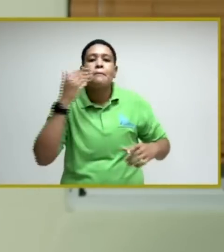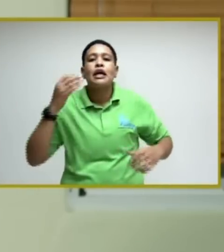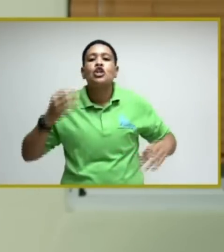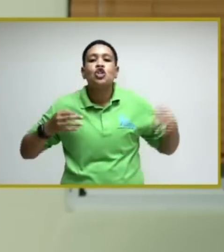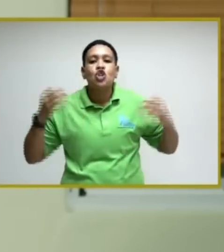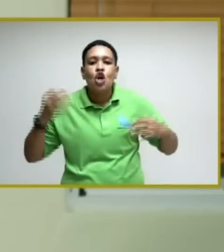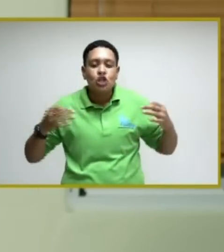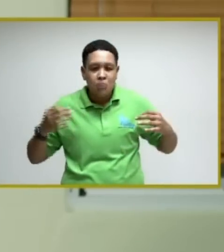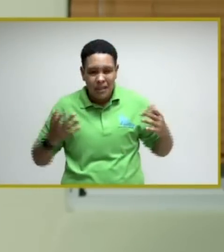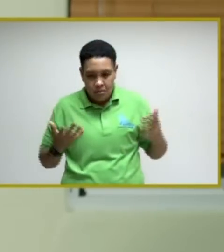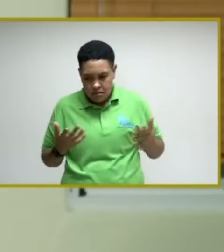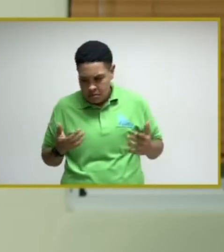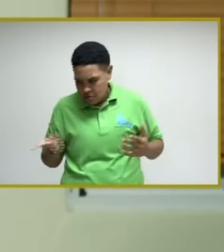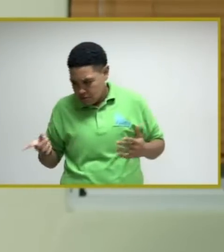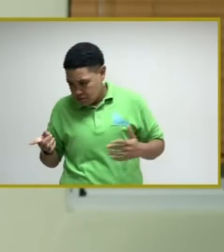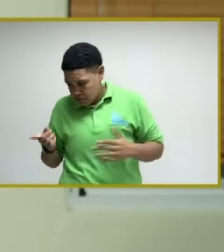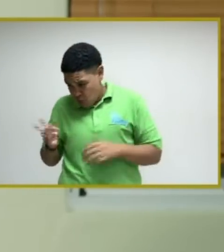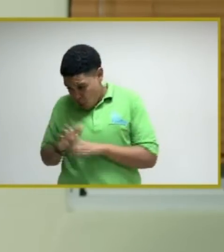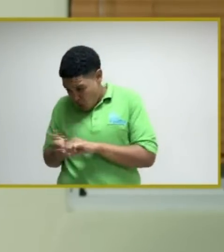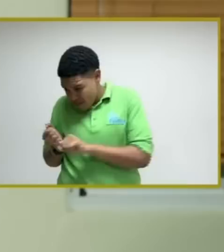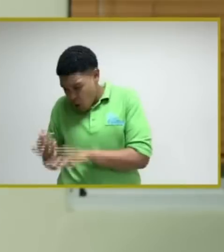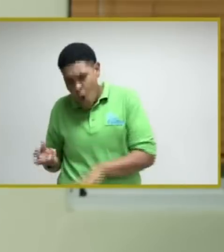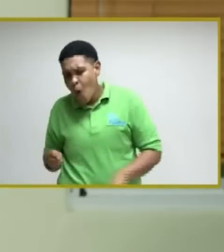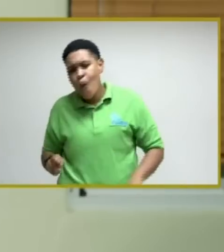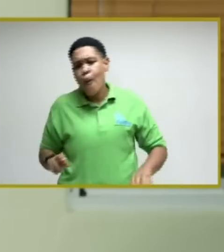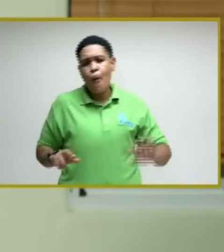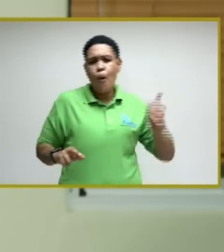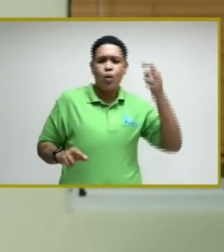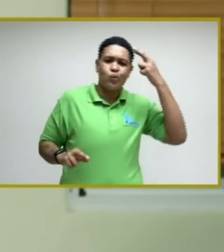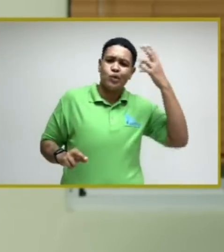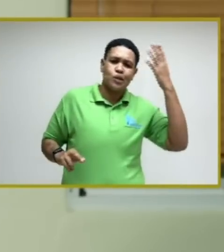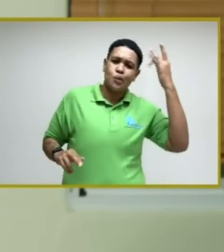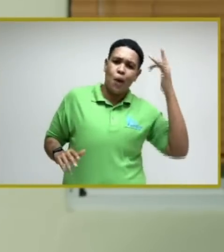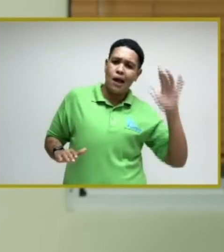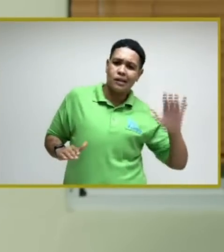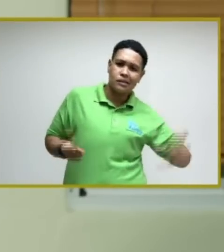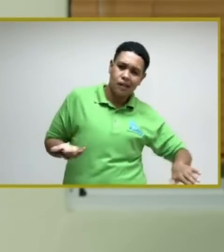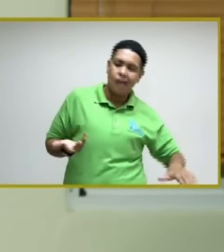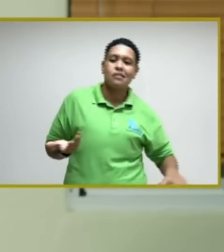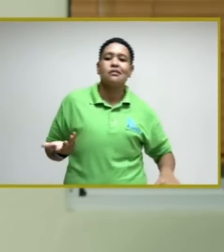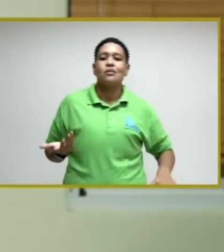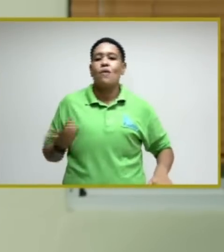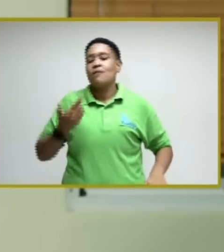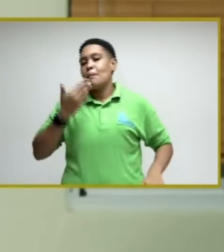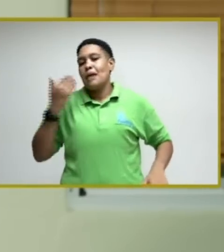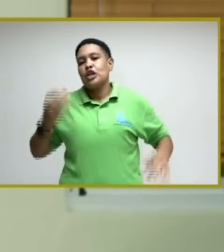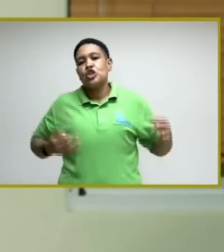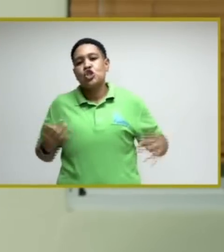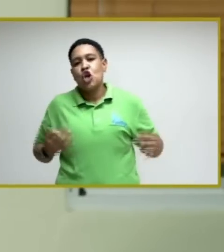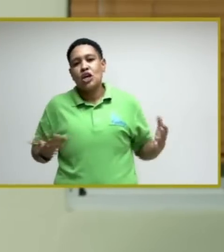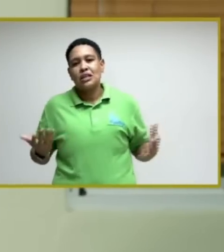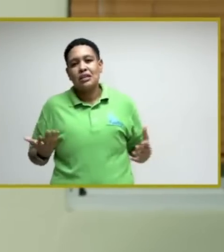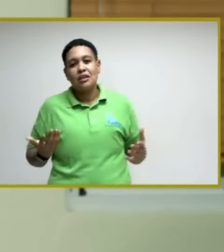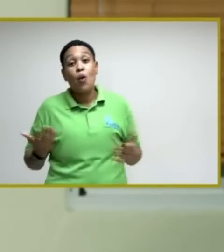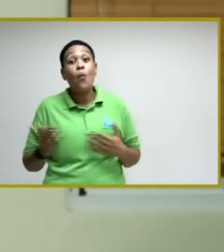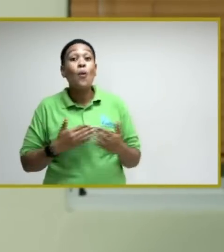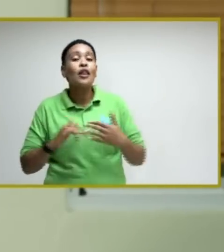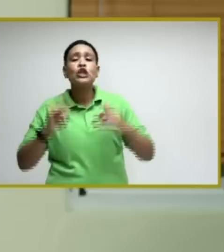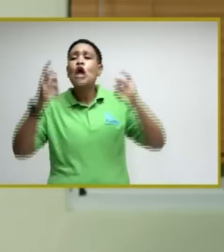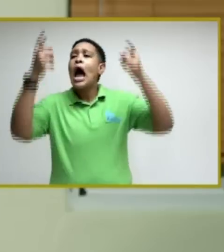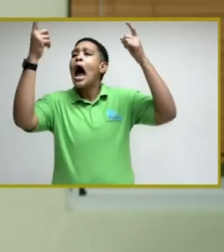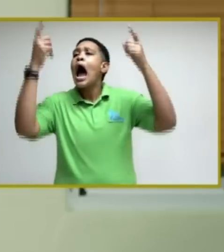judgment as to, the classification, whether it is COVID related, whether it is a